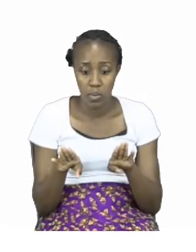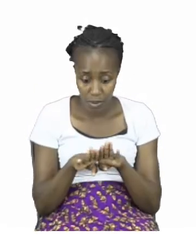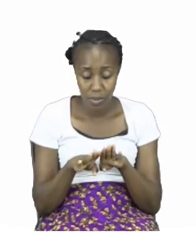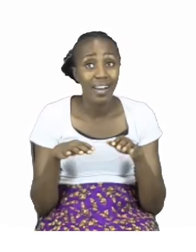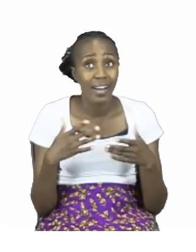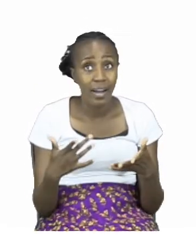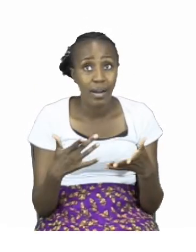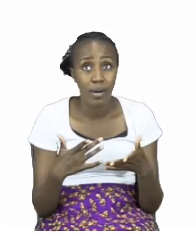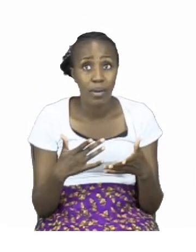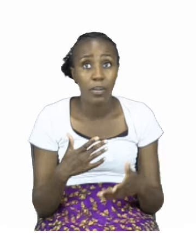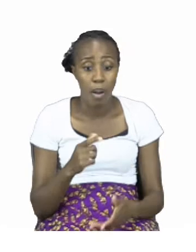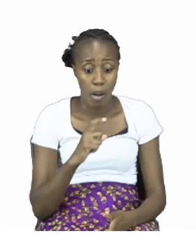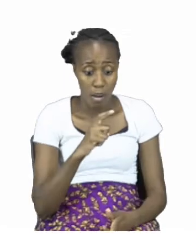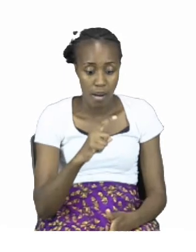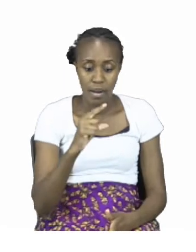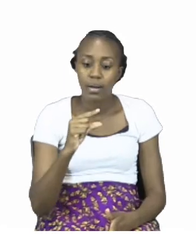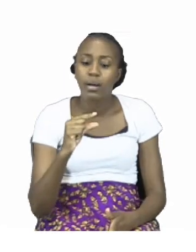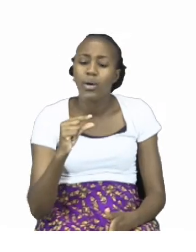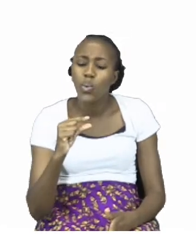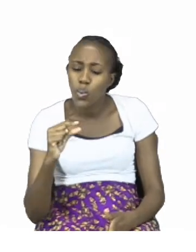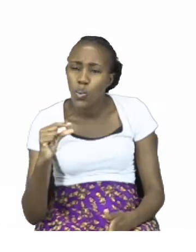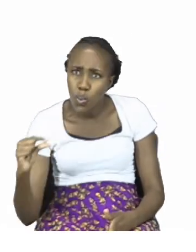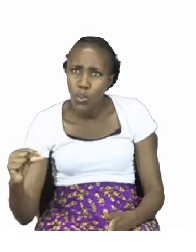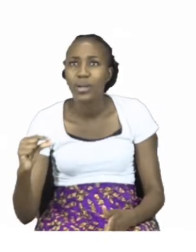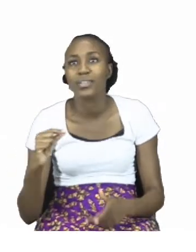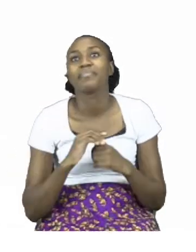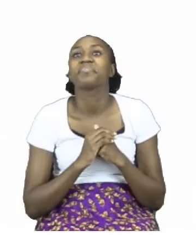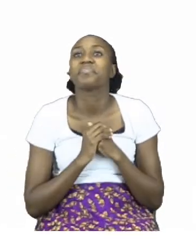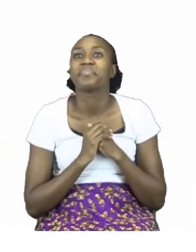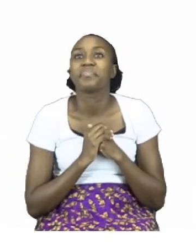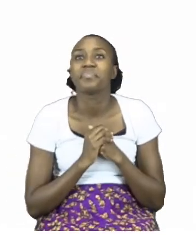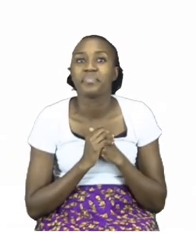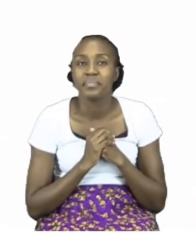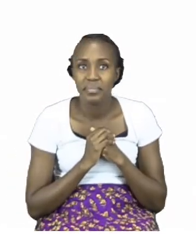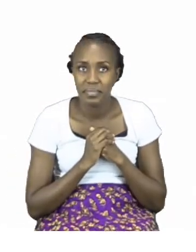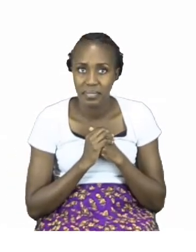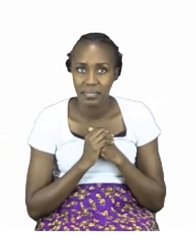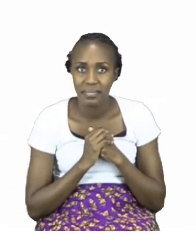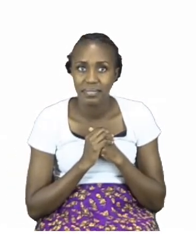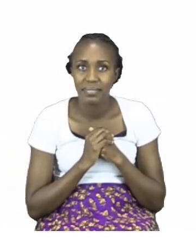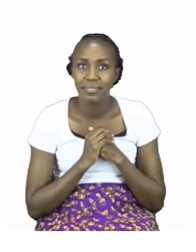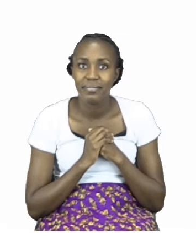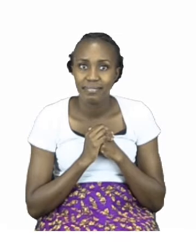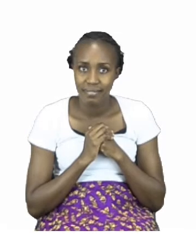descending order. That means we're going to start from big